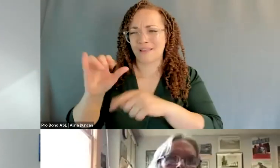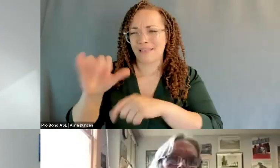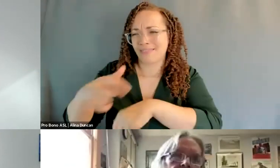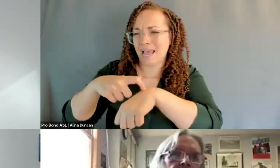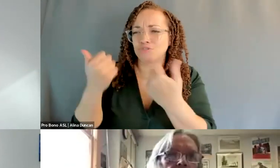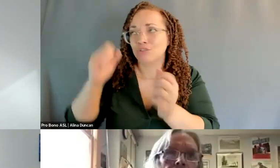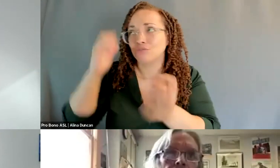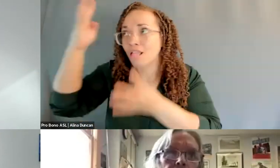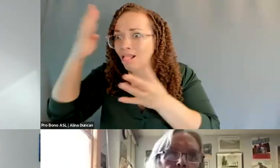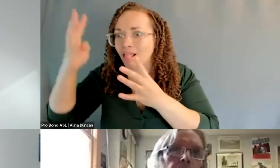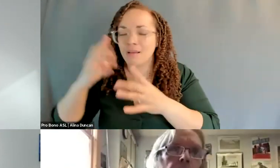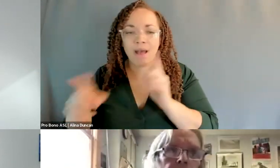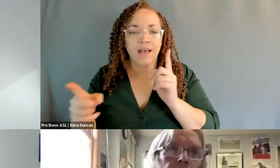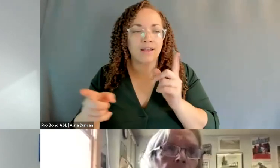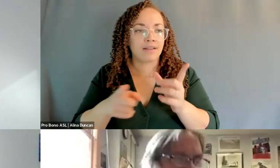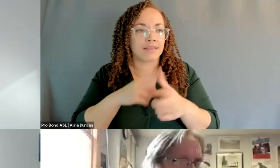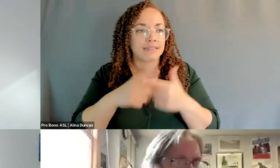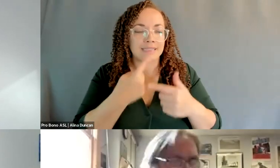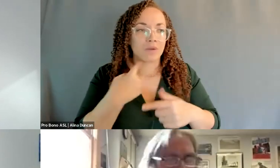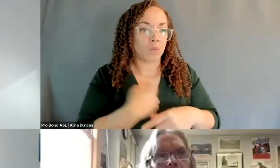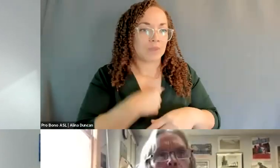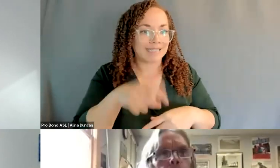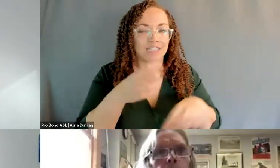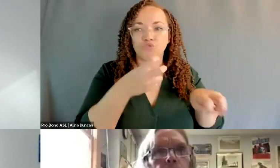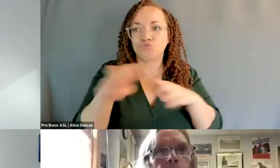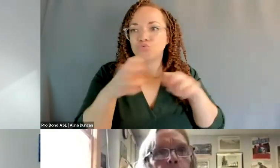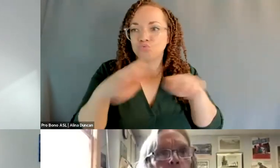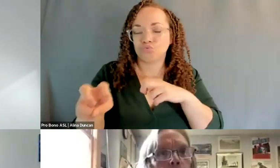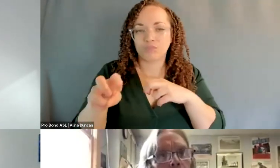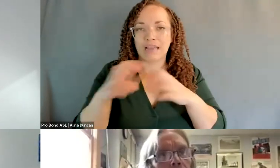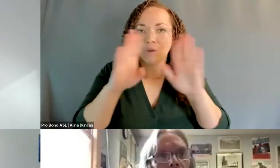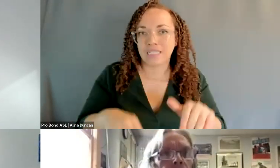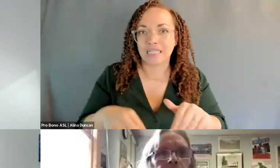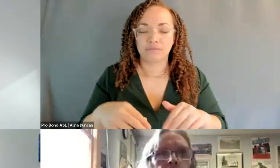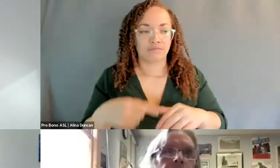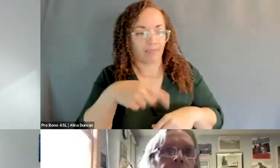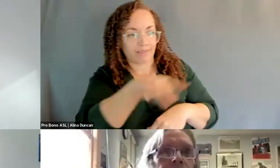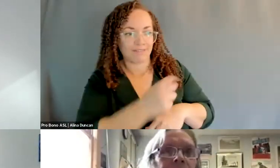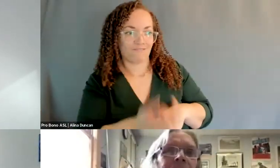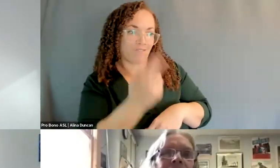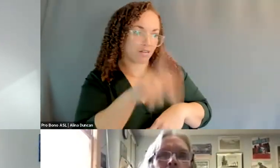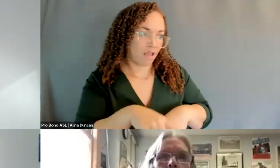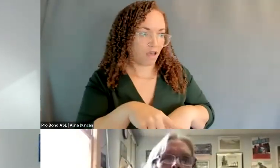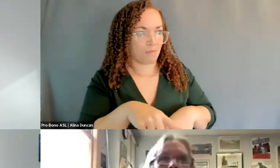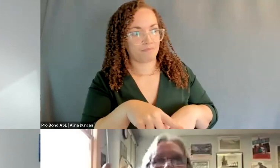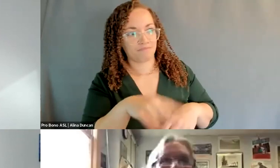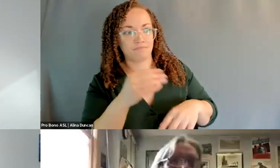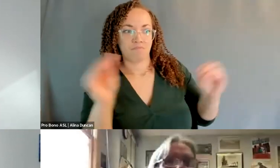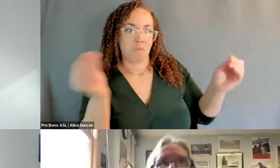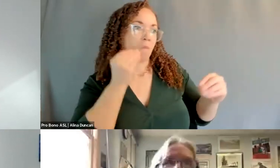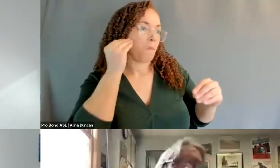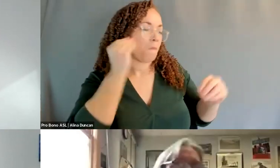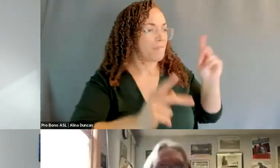it was, we need transitional housing because these fucked up homeless people are not housing ready. And all of